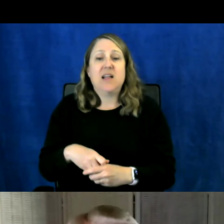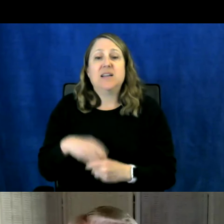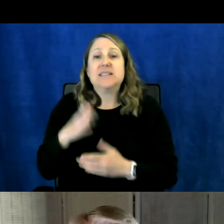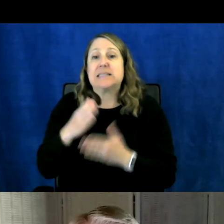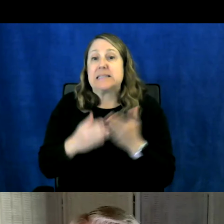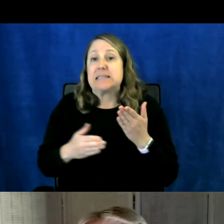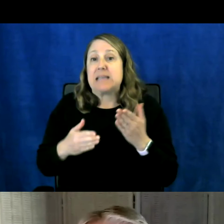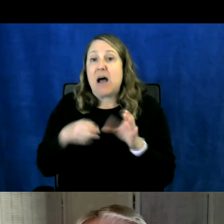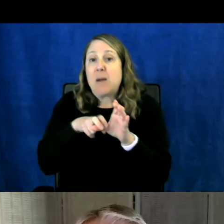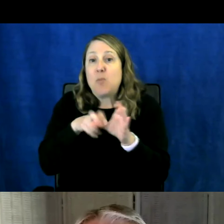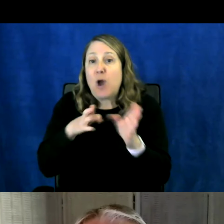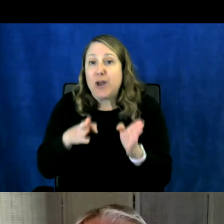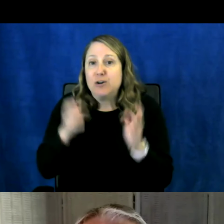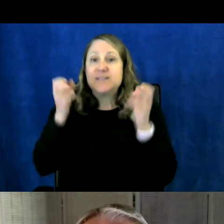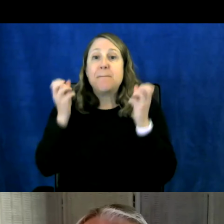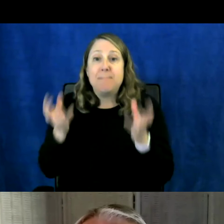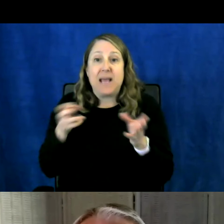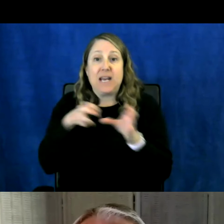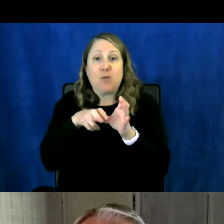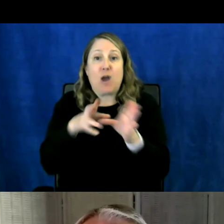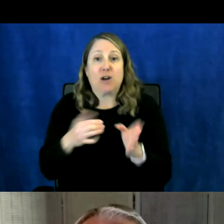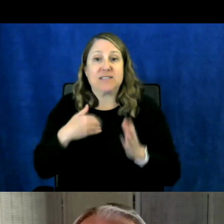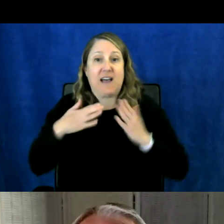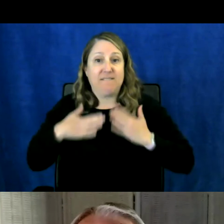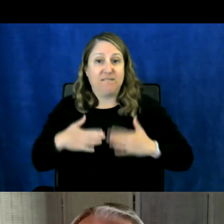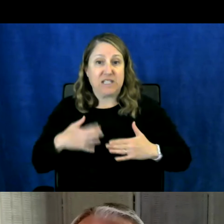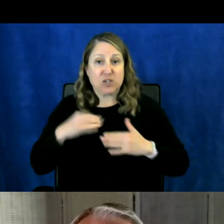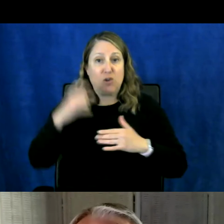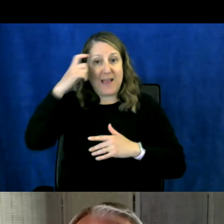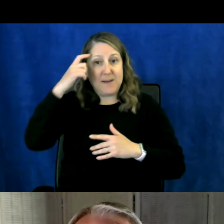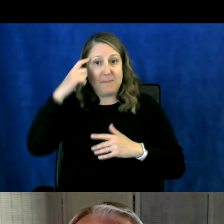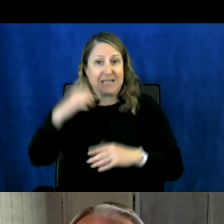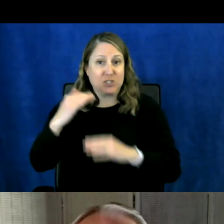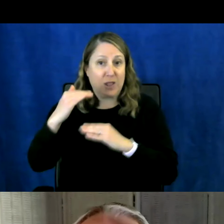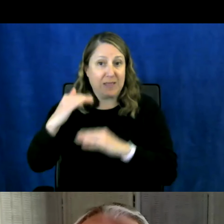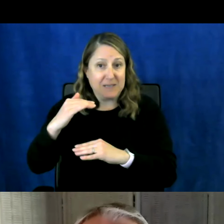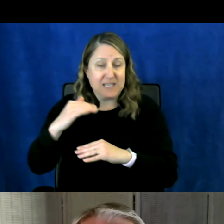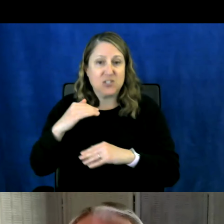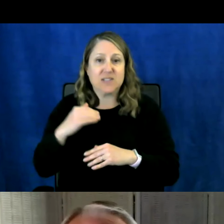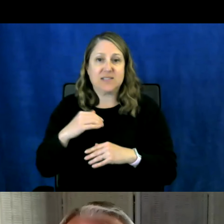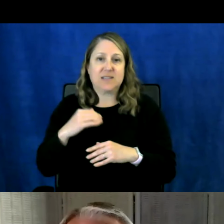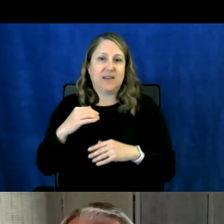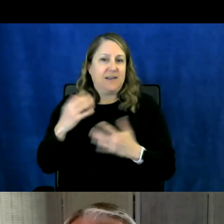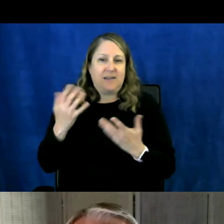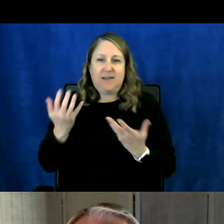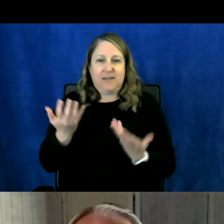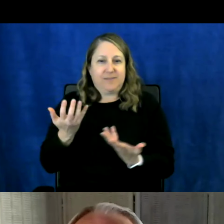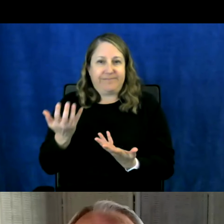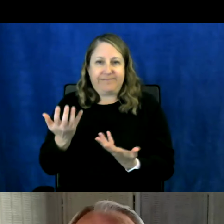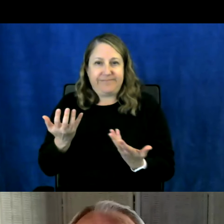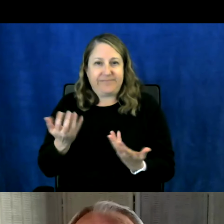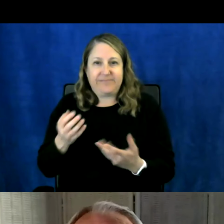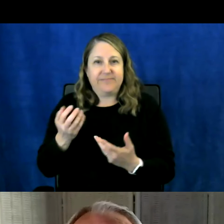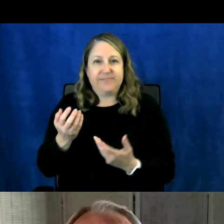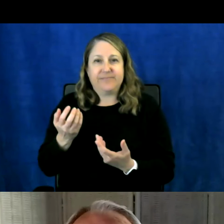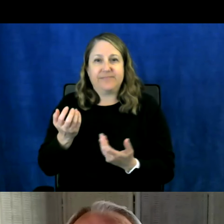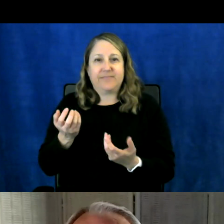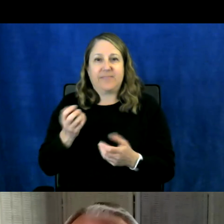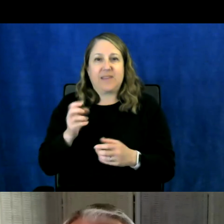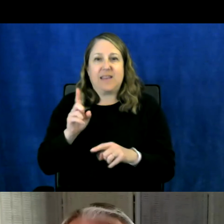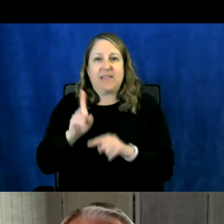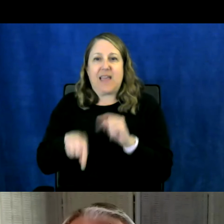riders, many riders, have physical and mental limitations that make the use of this vehicle that's provided for them